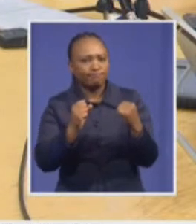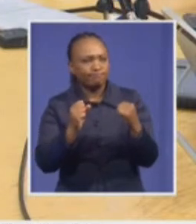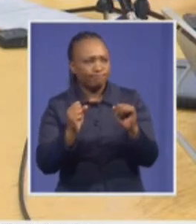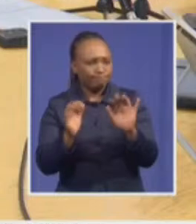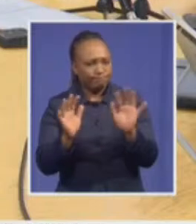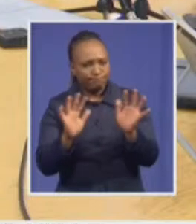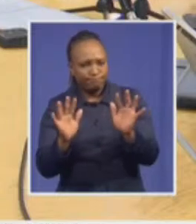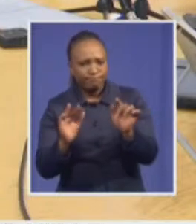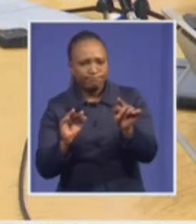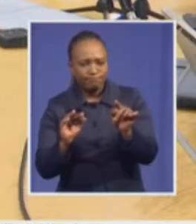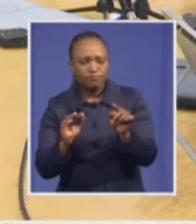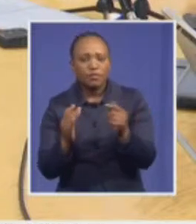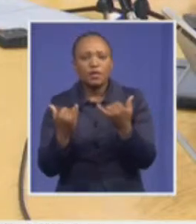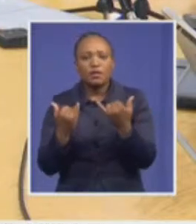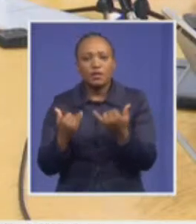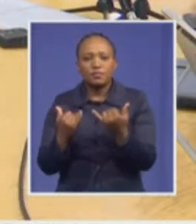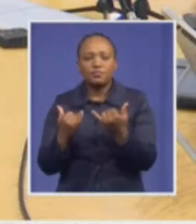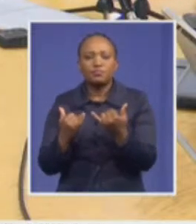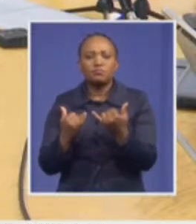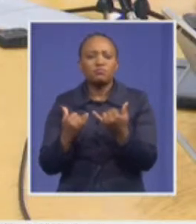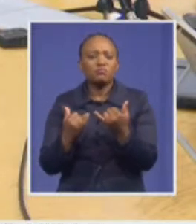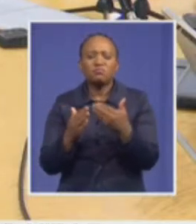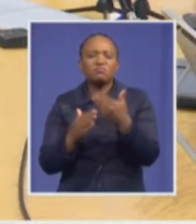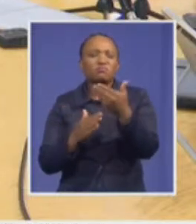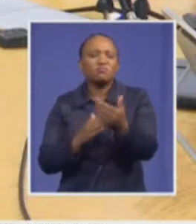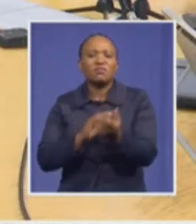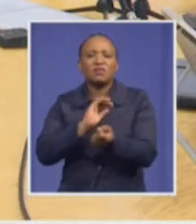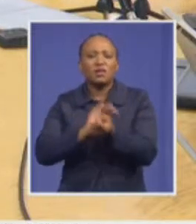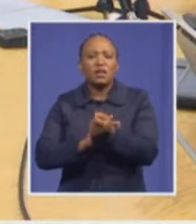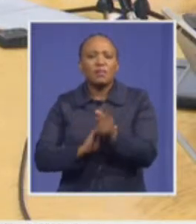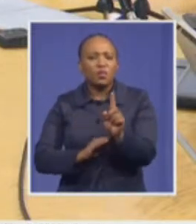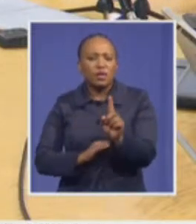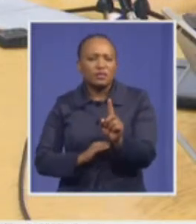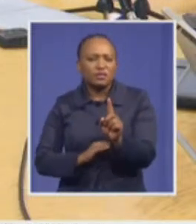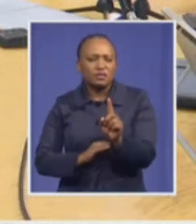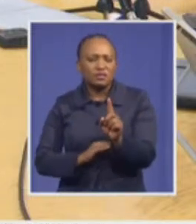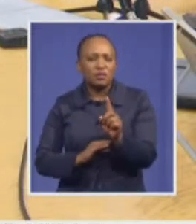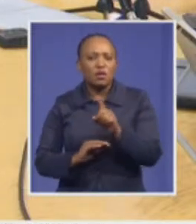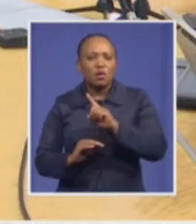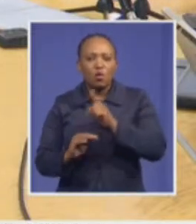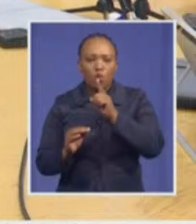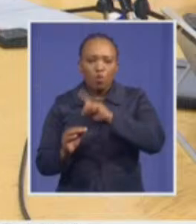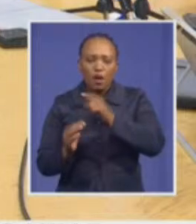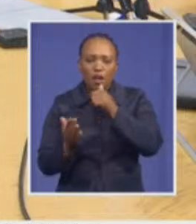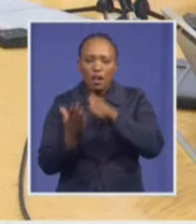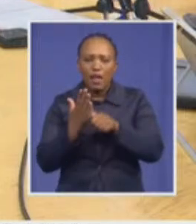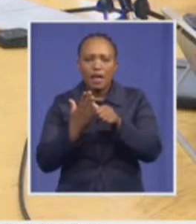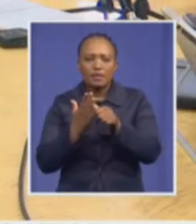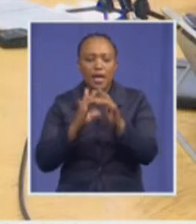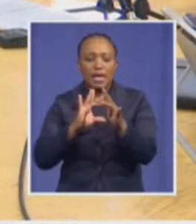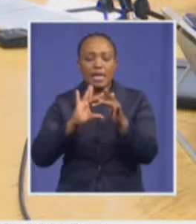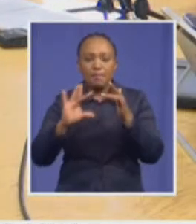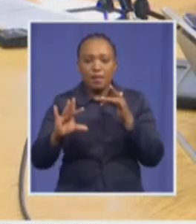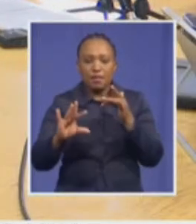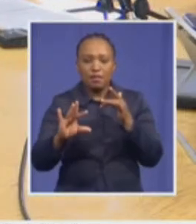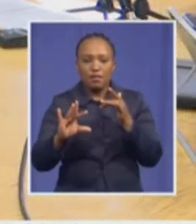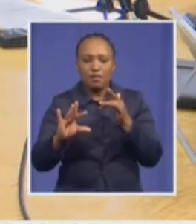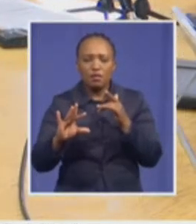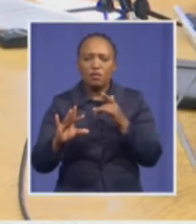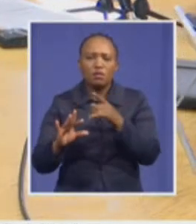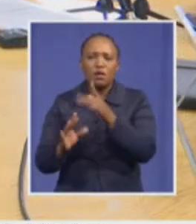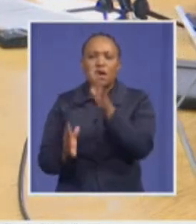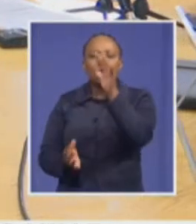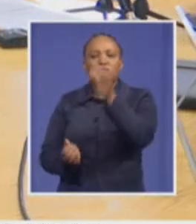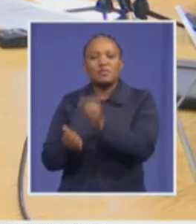then happens? I see that there's a letter, an email that is addressed. Can I just summarize this, because I really don't think it's